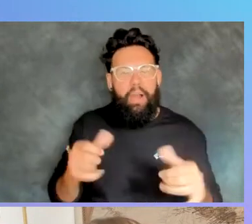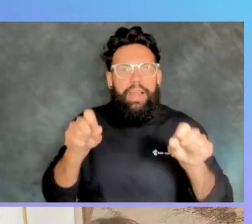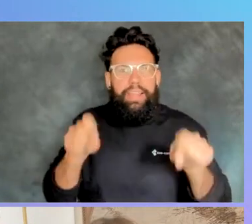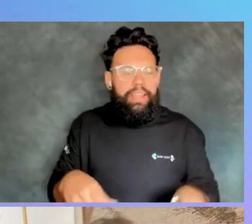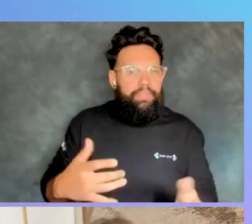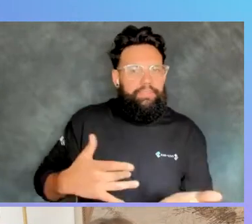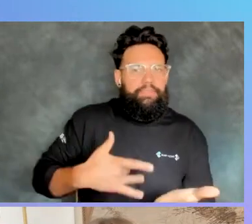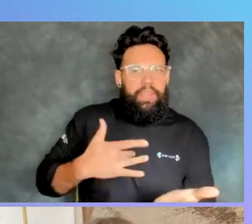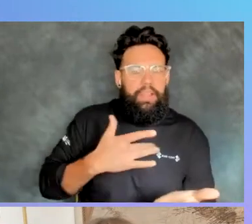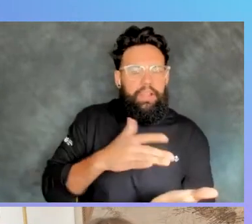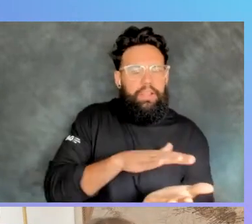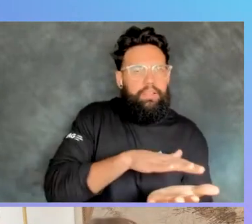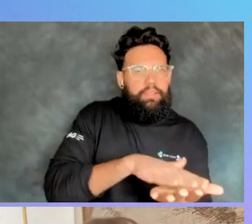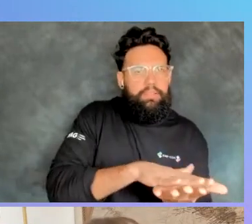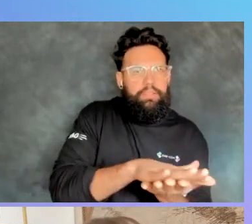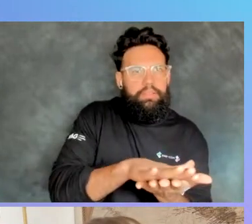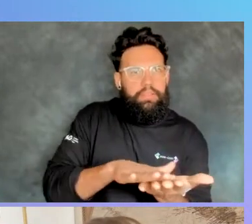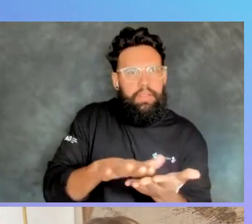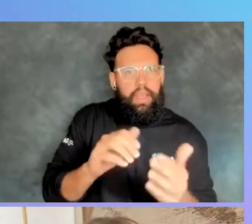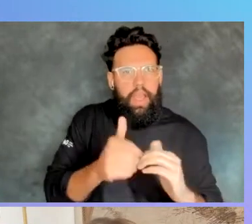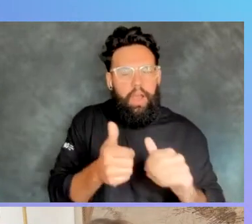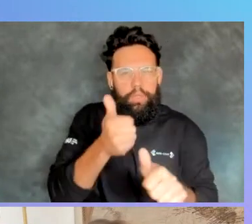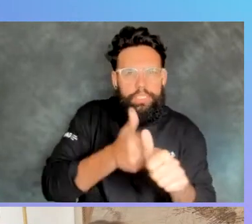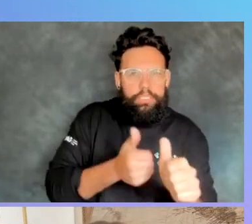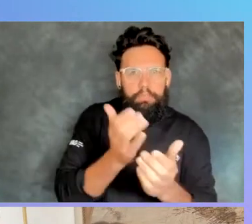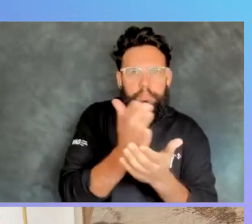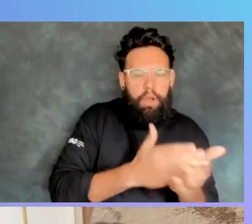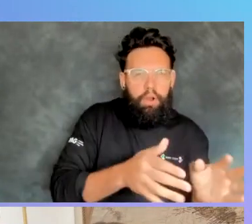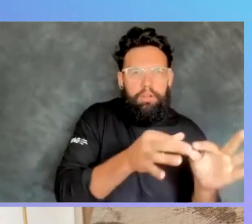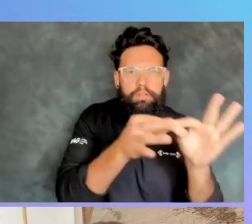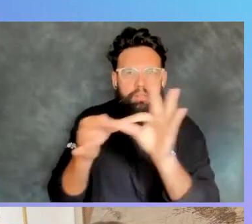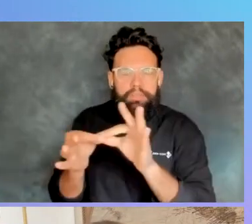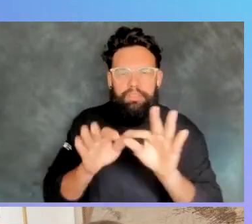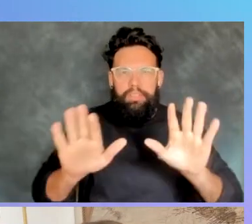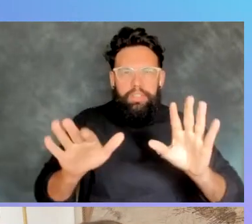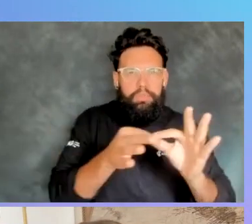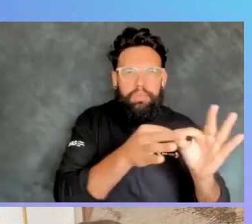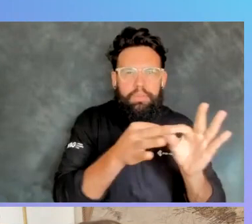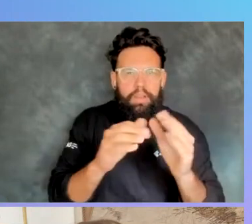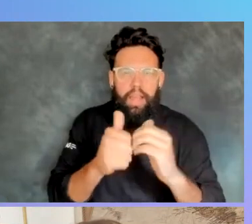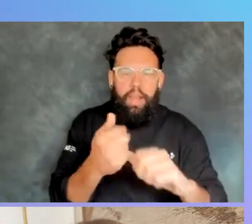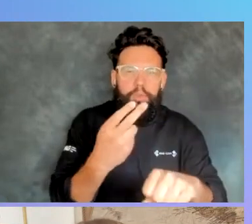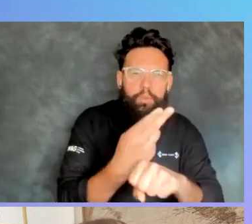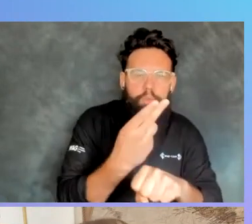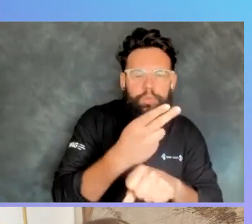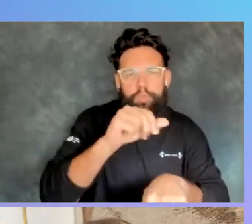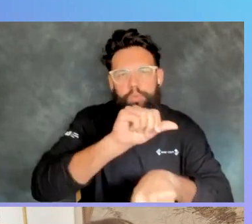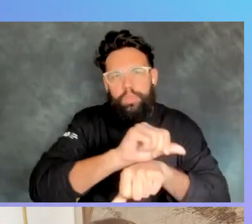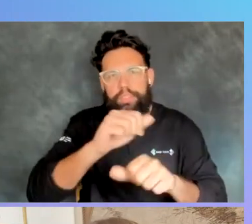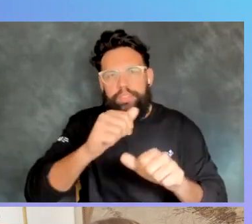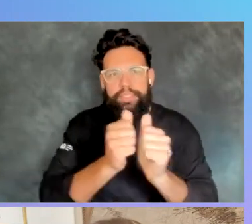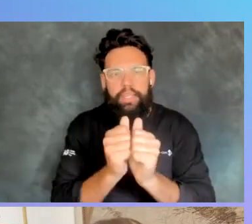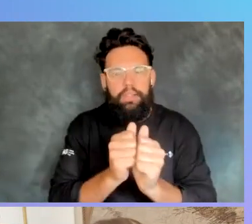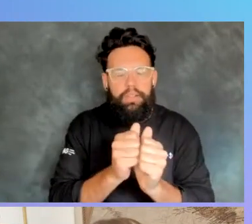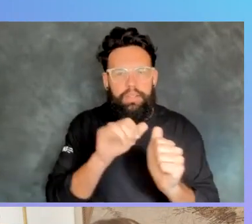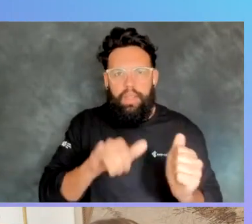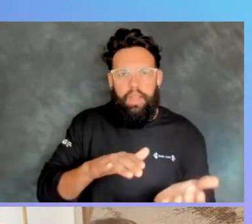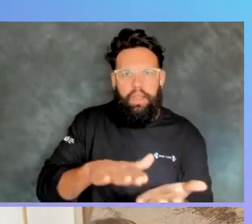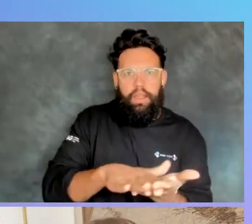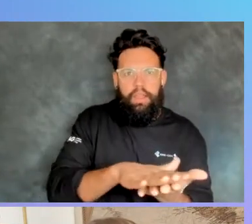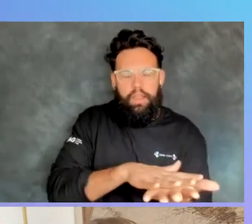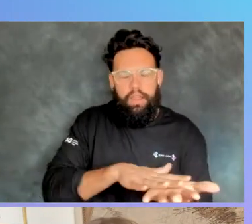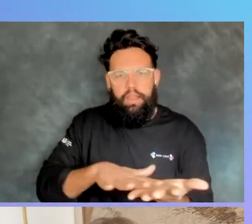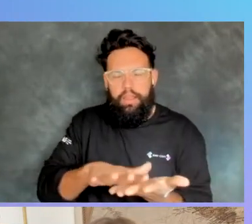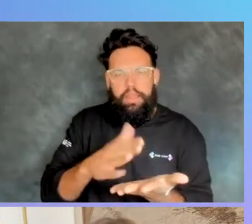ground, and I can feel how they relate to each other. And so now I have this better mental model and understanding of how to hook up my circuit for